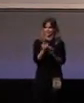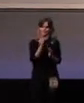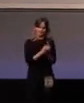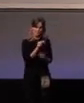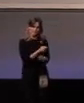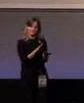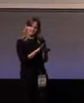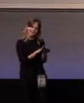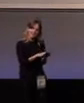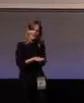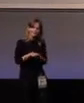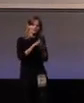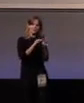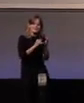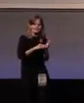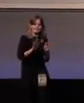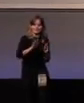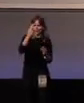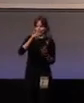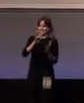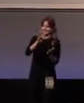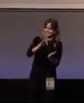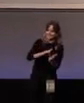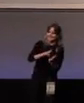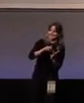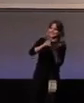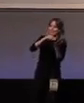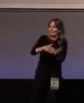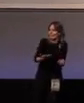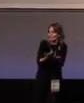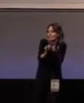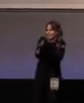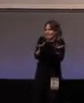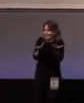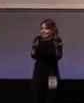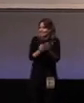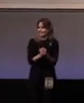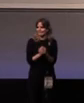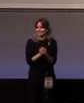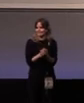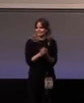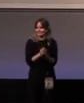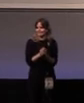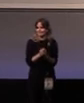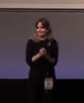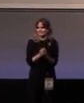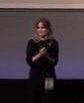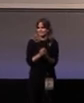listen or something leg daar ja oké dat het uit londen ja